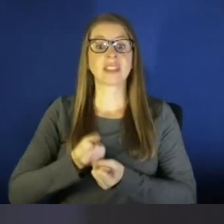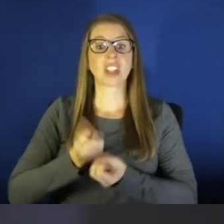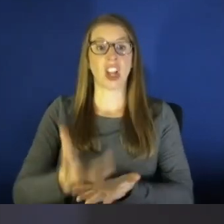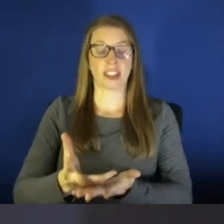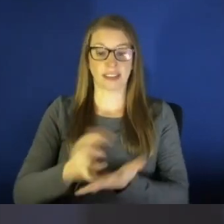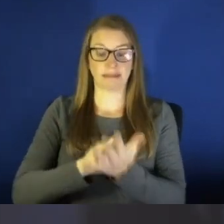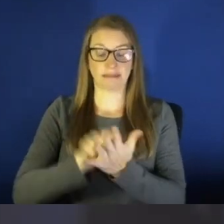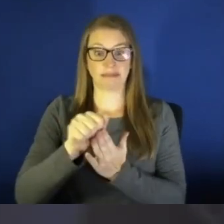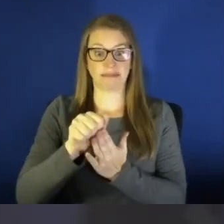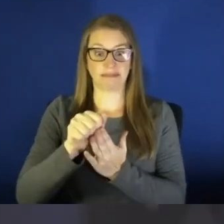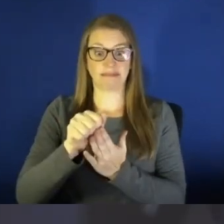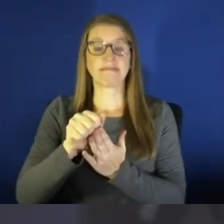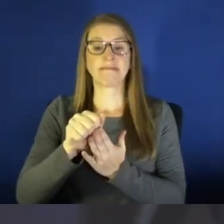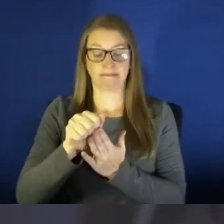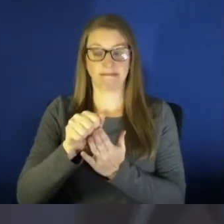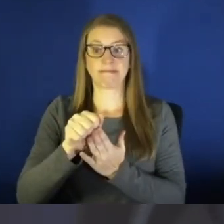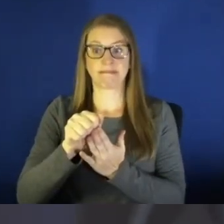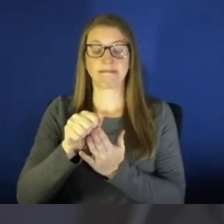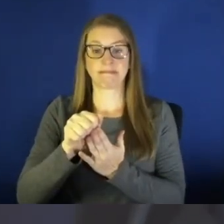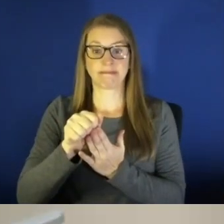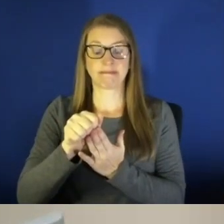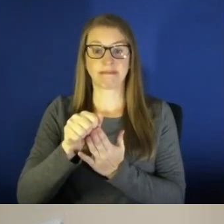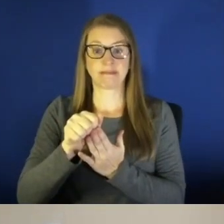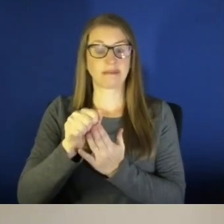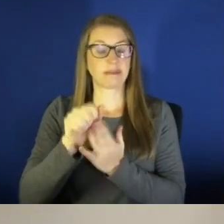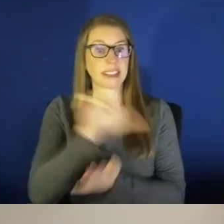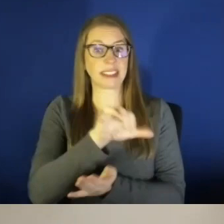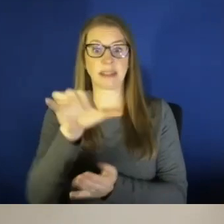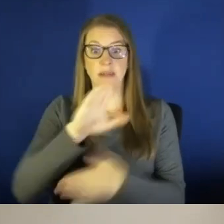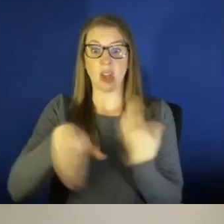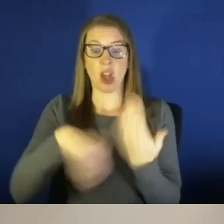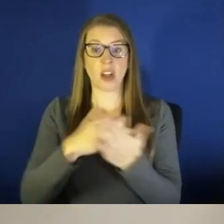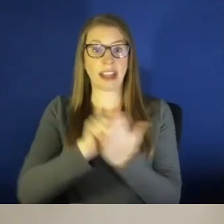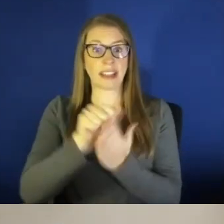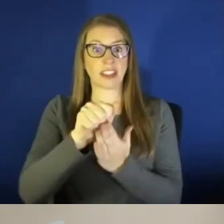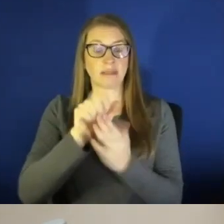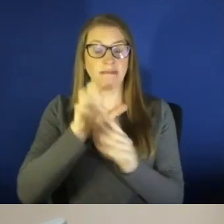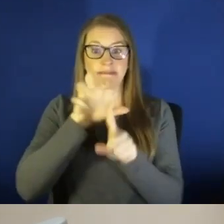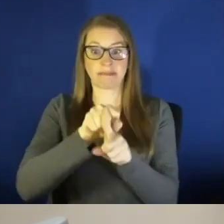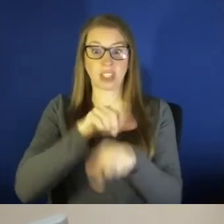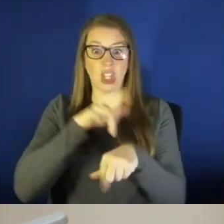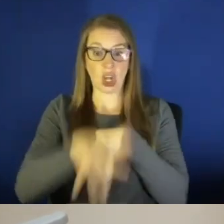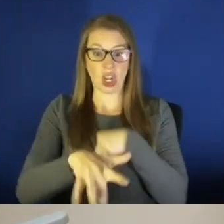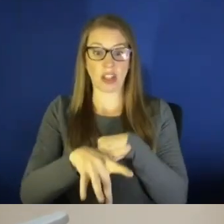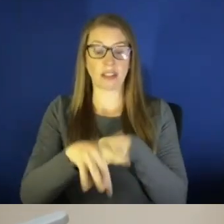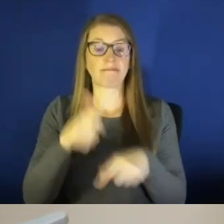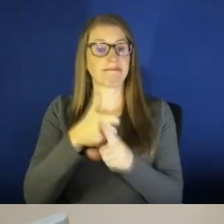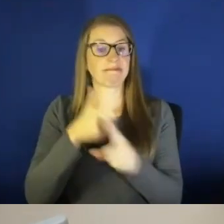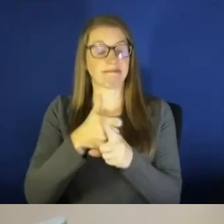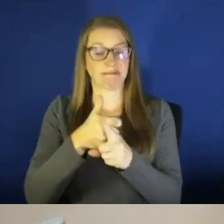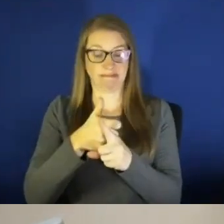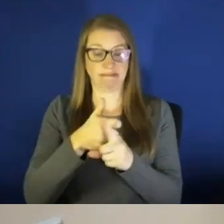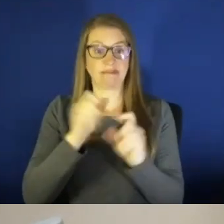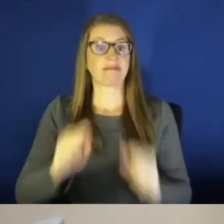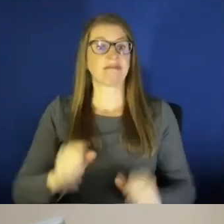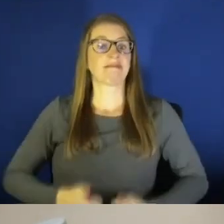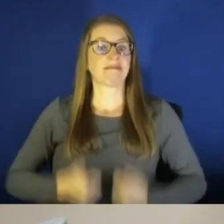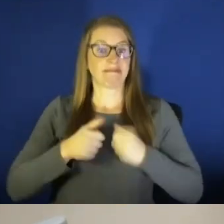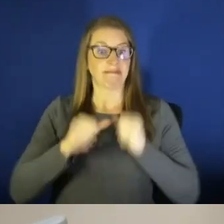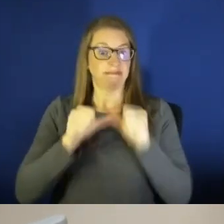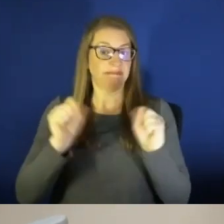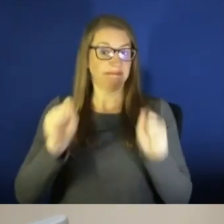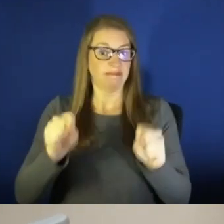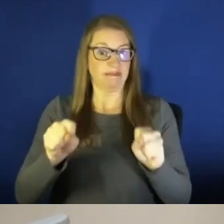prostate cancers combined. Like all cancers, catch it early and the odds of surviving are in your favor. The Morning Medical Update starts right